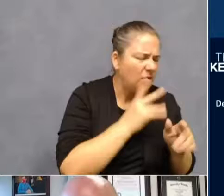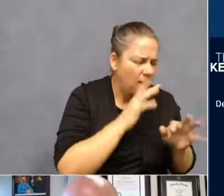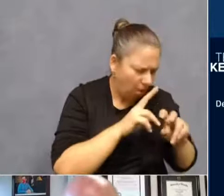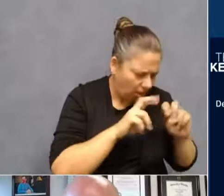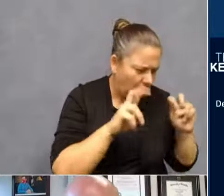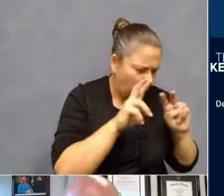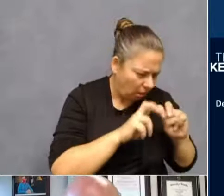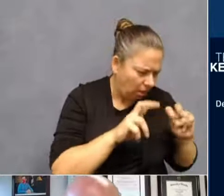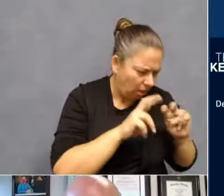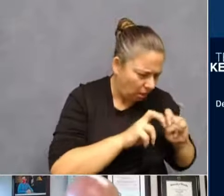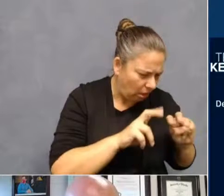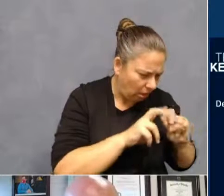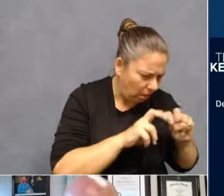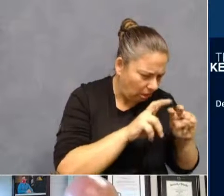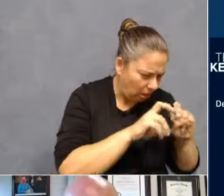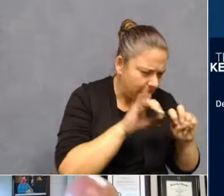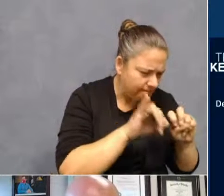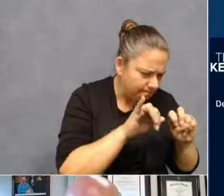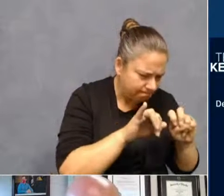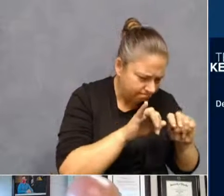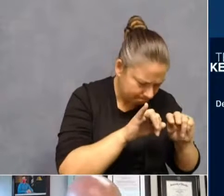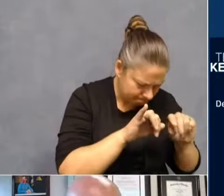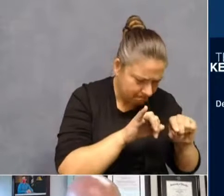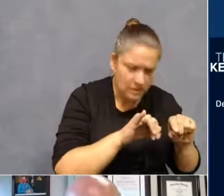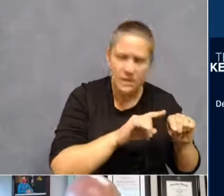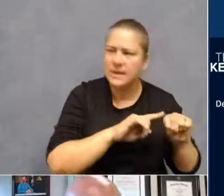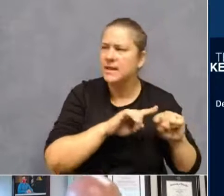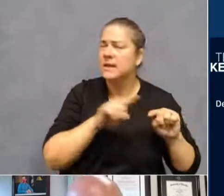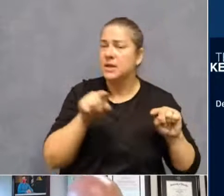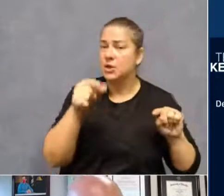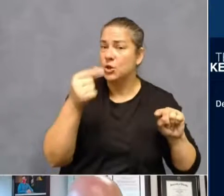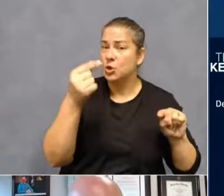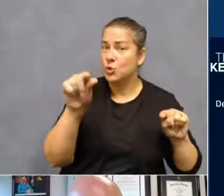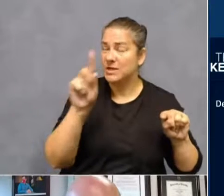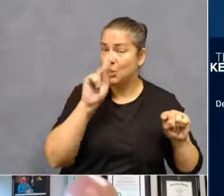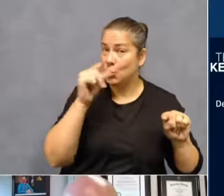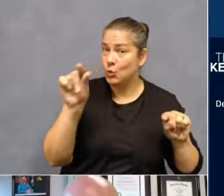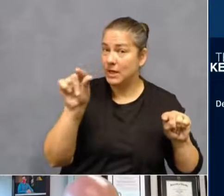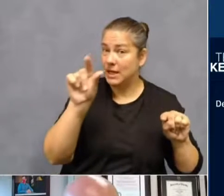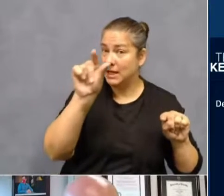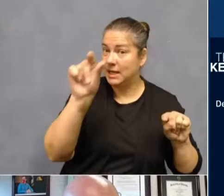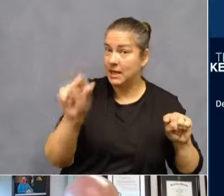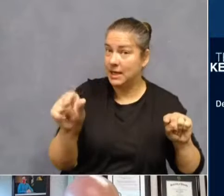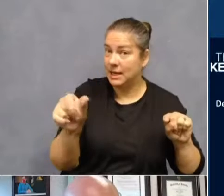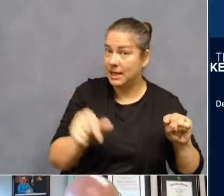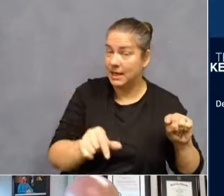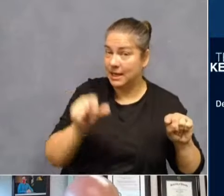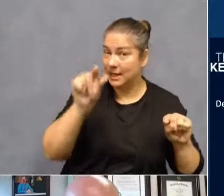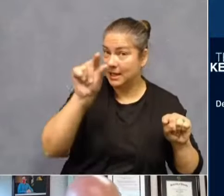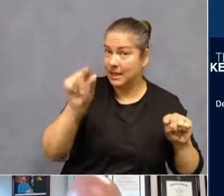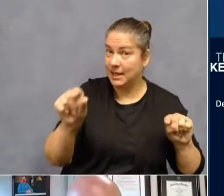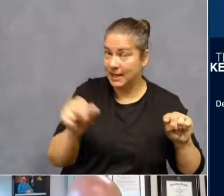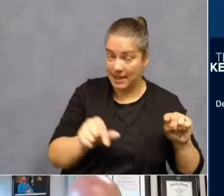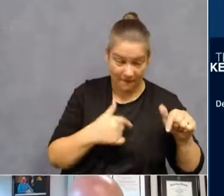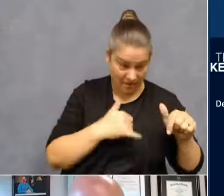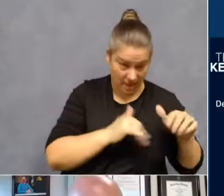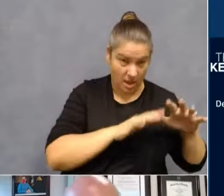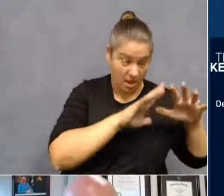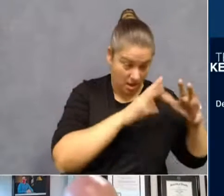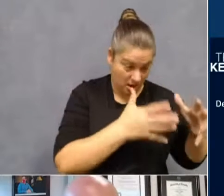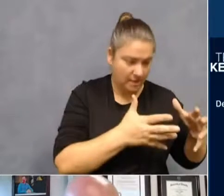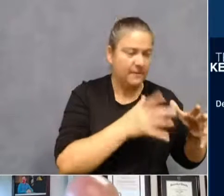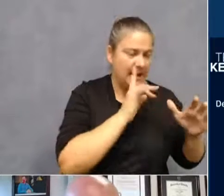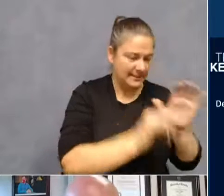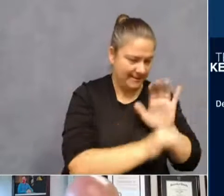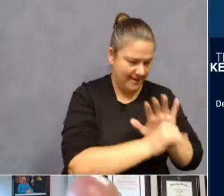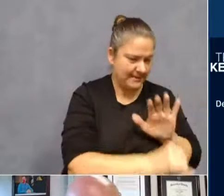And so if you look at the green colors in the middle there are 3 phases of clinical research trials before a